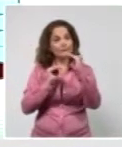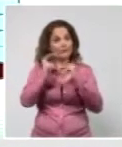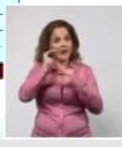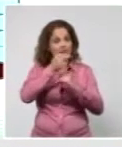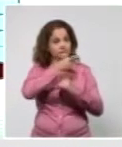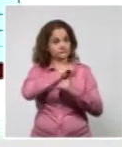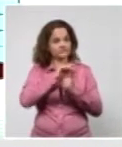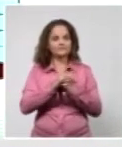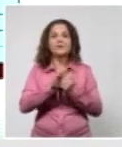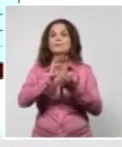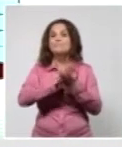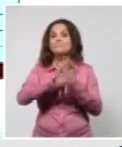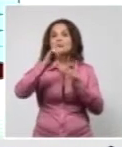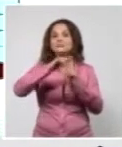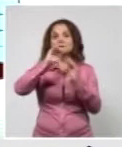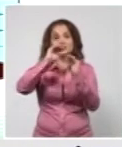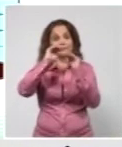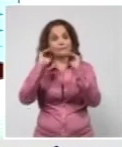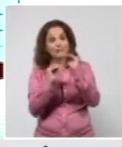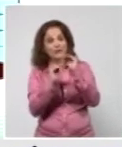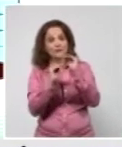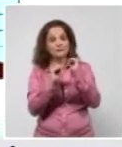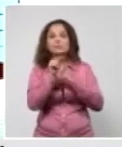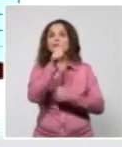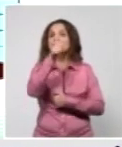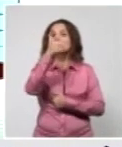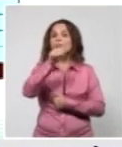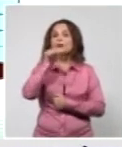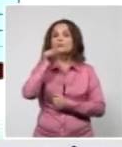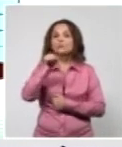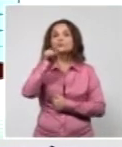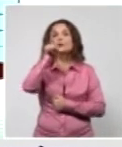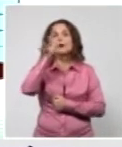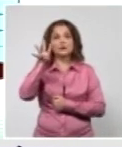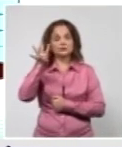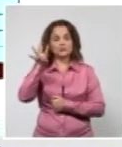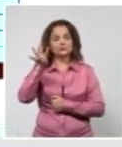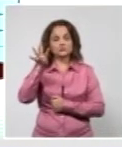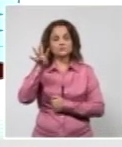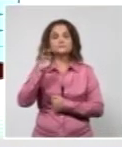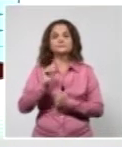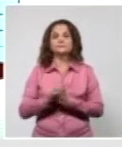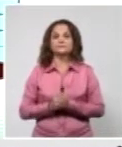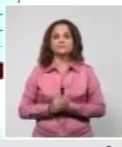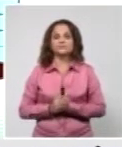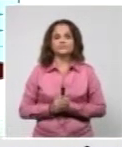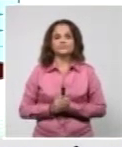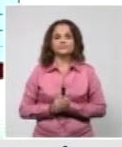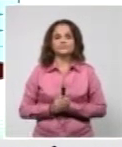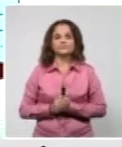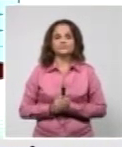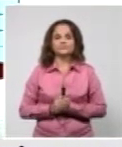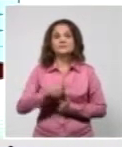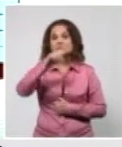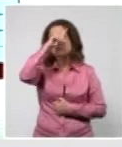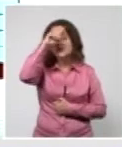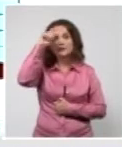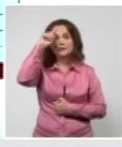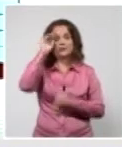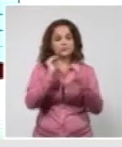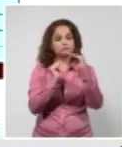with 0.78, and Holguín with 0.2 have slightly decreased their